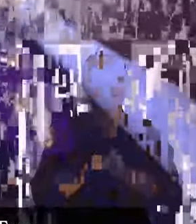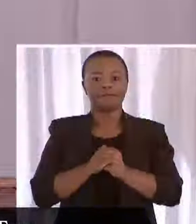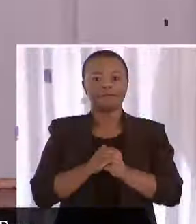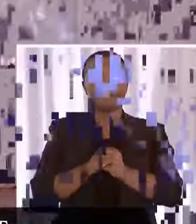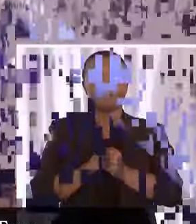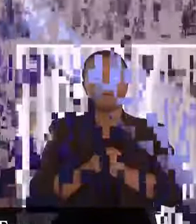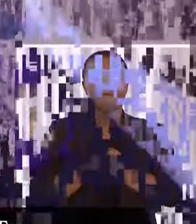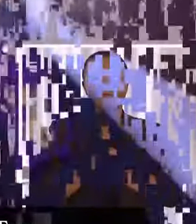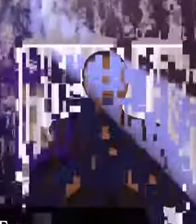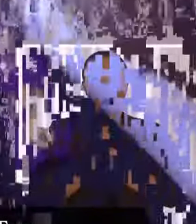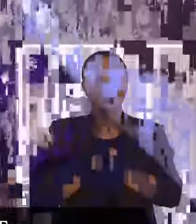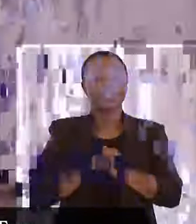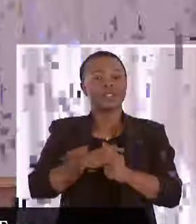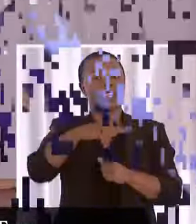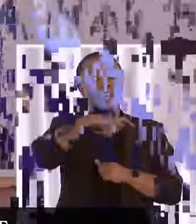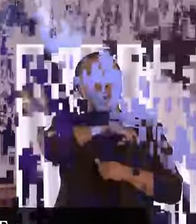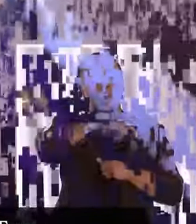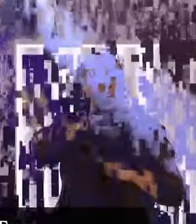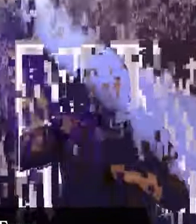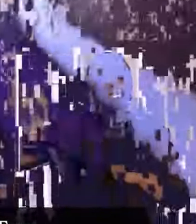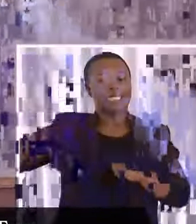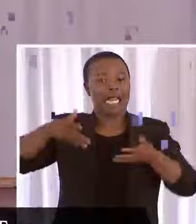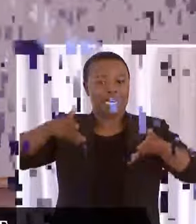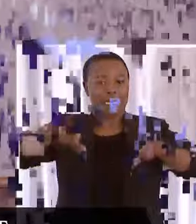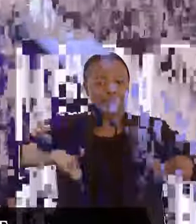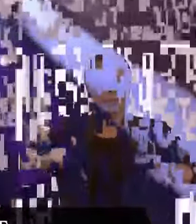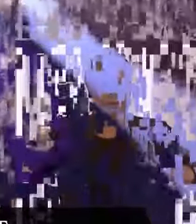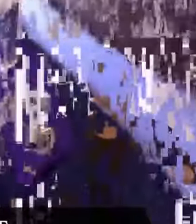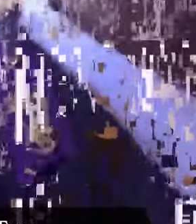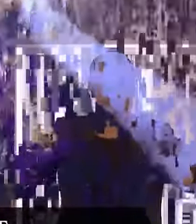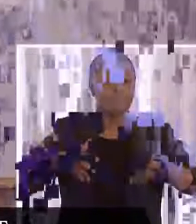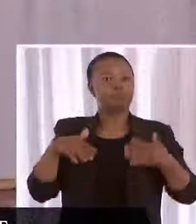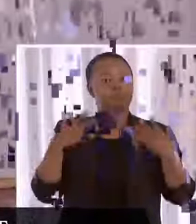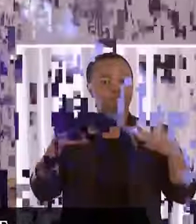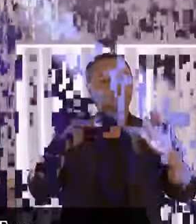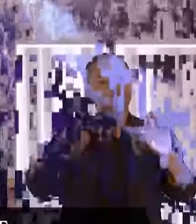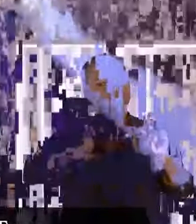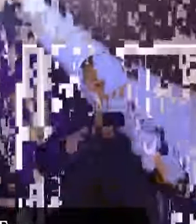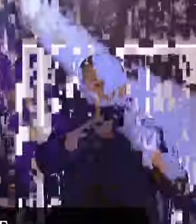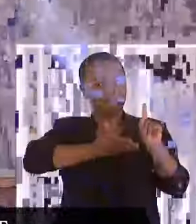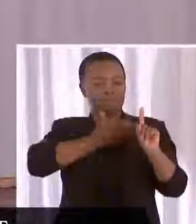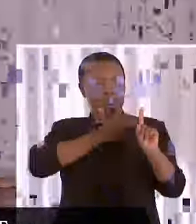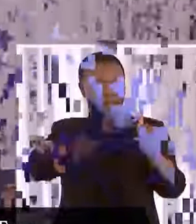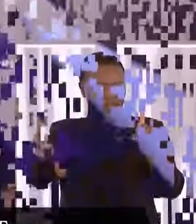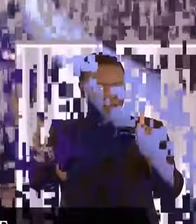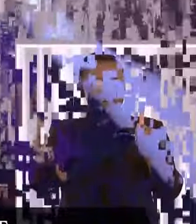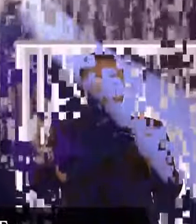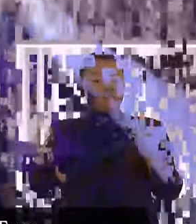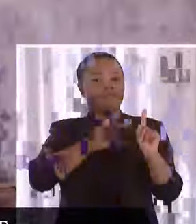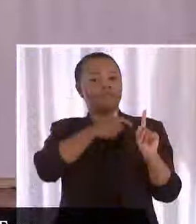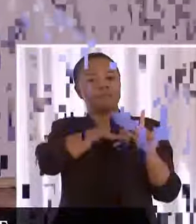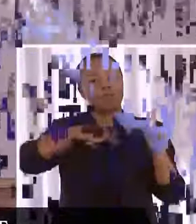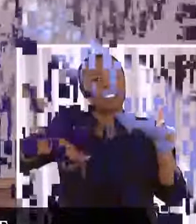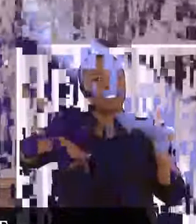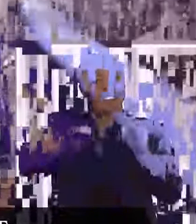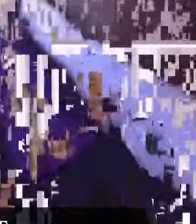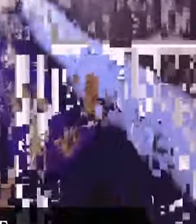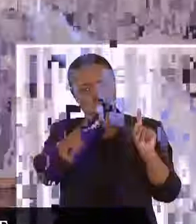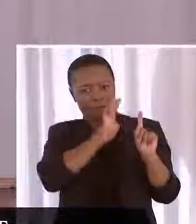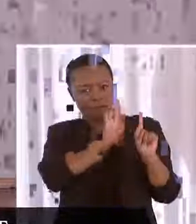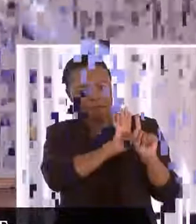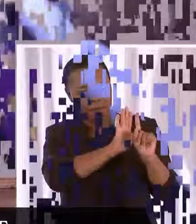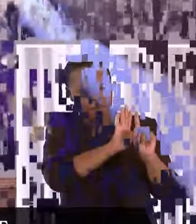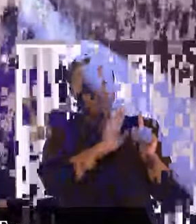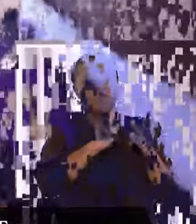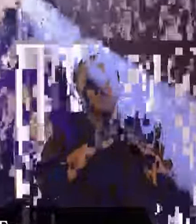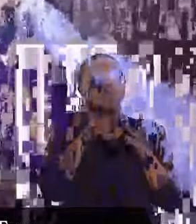The presence of our President, His Excellency President Cyril Ramaphosa, the presence of